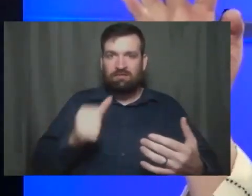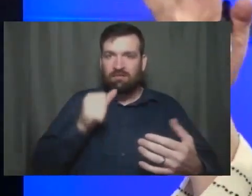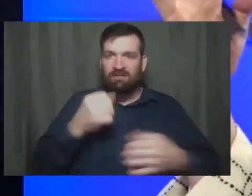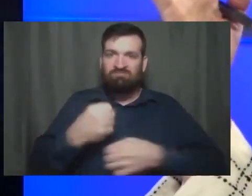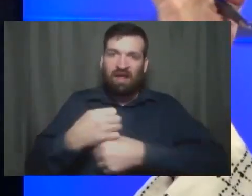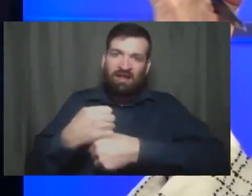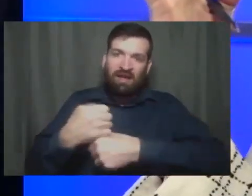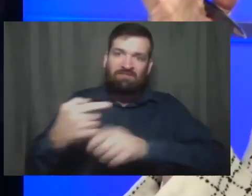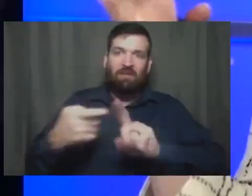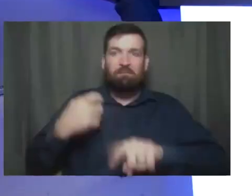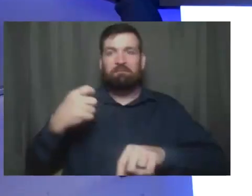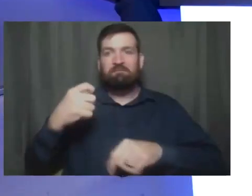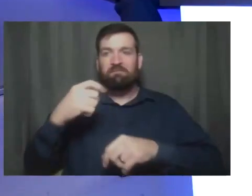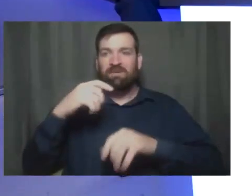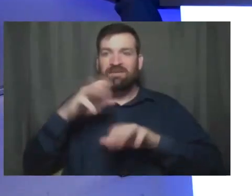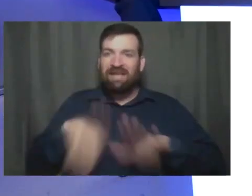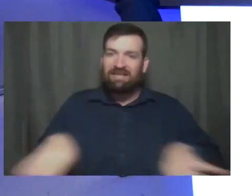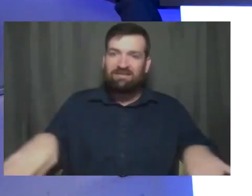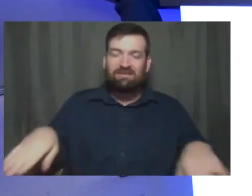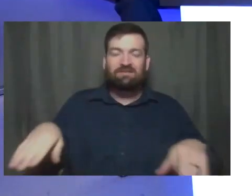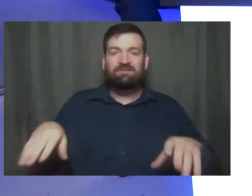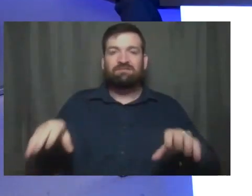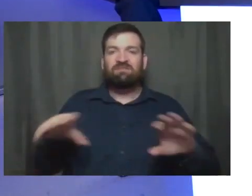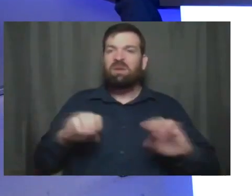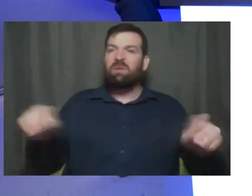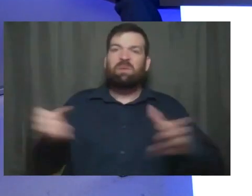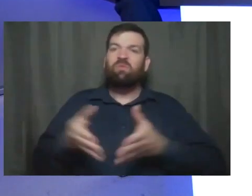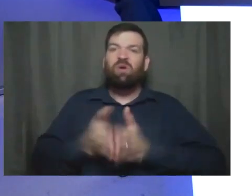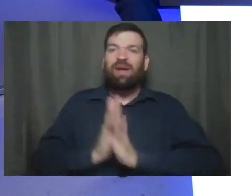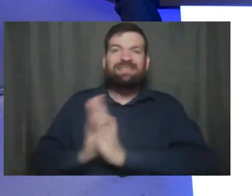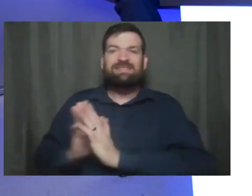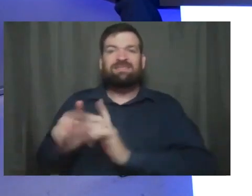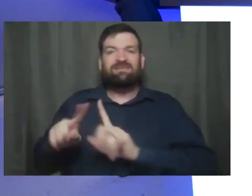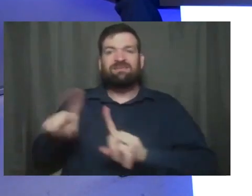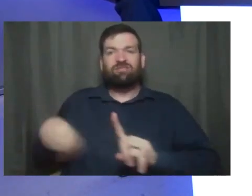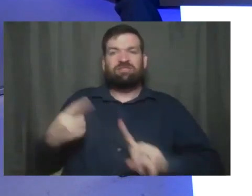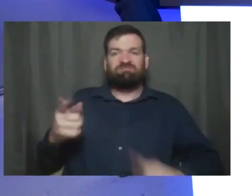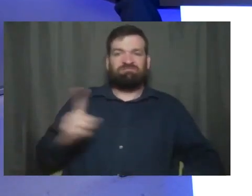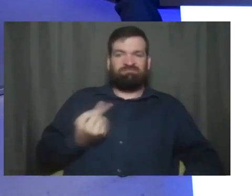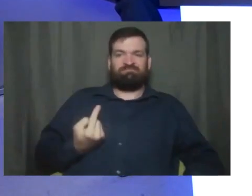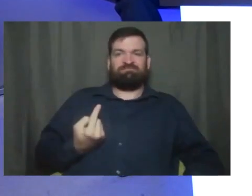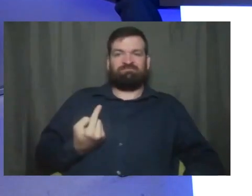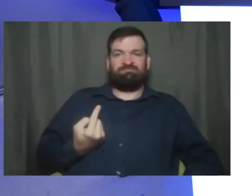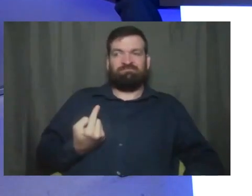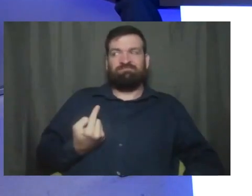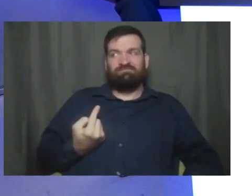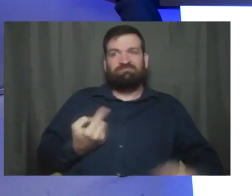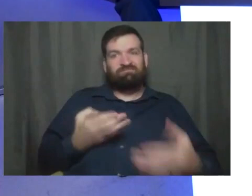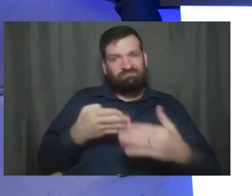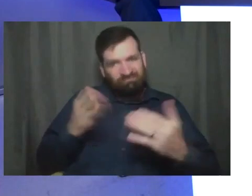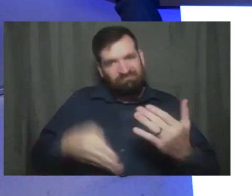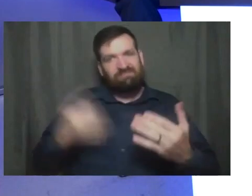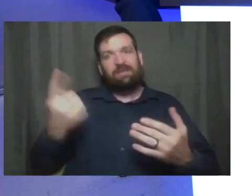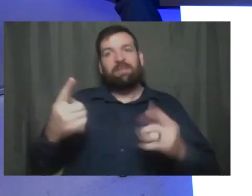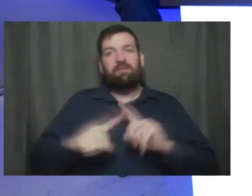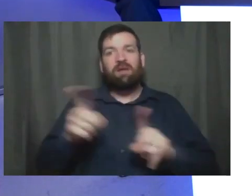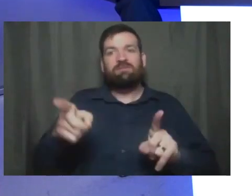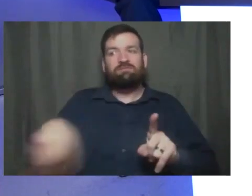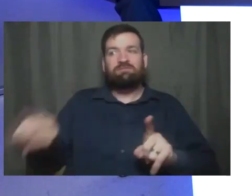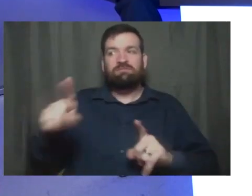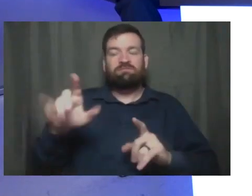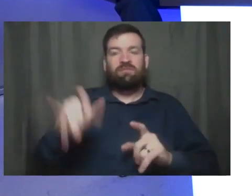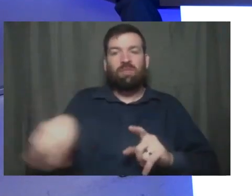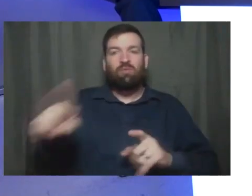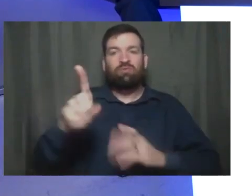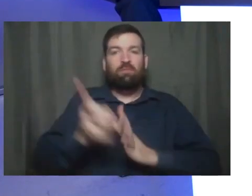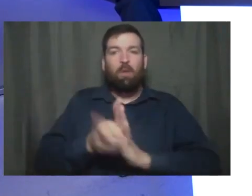children to, I'm not taking any requests. I'm just by myself. I'm actually getting something done. But it is, like you said, taking those little moments